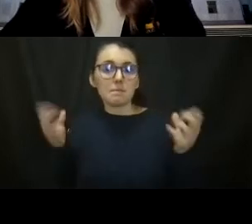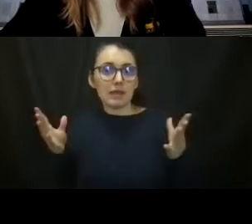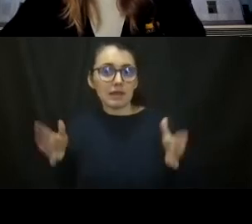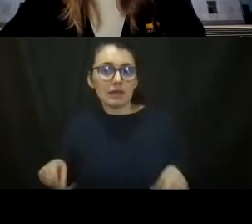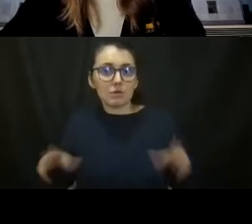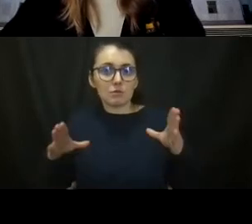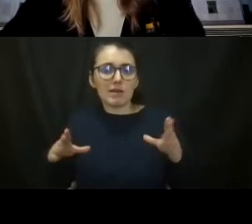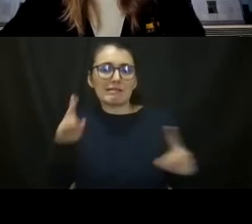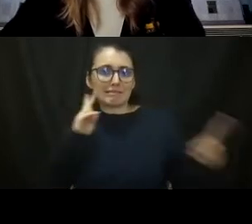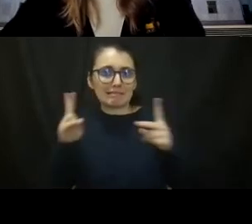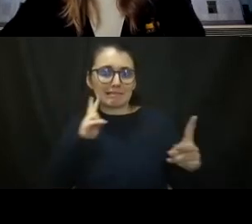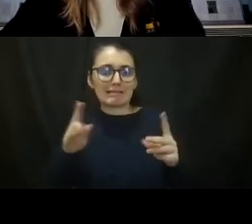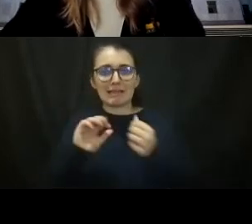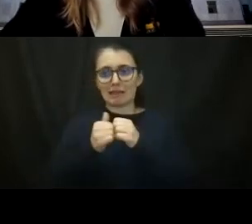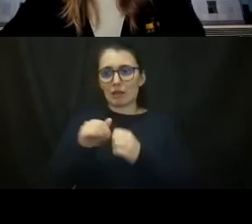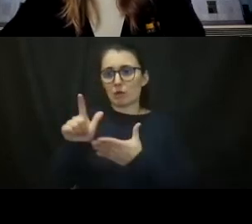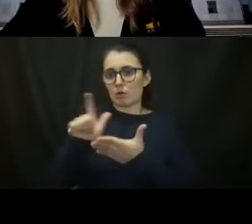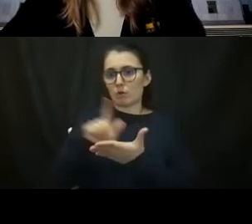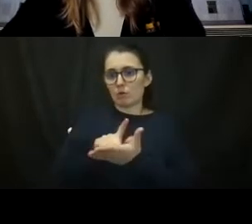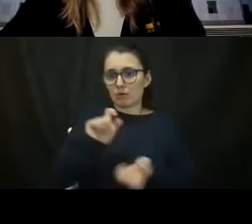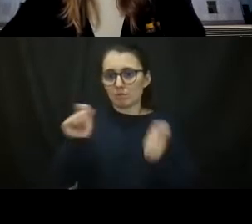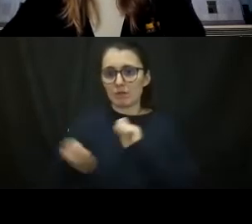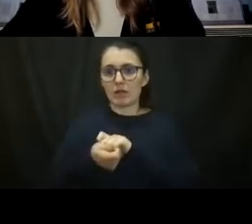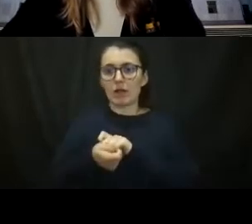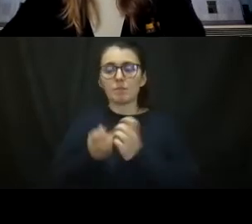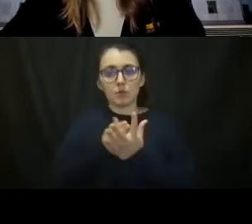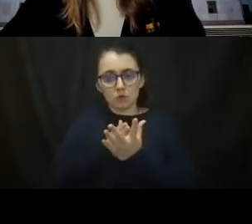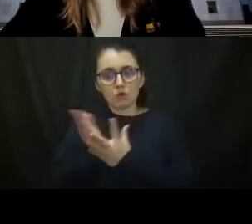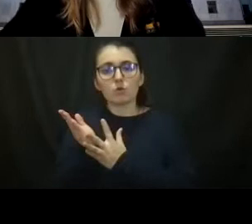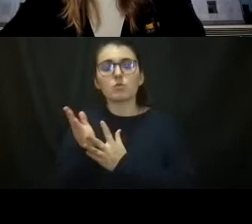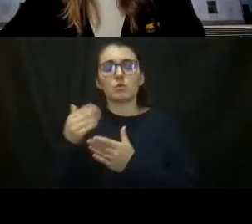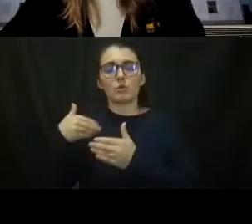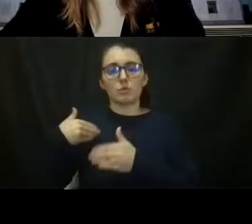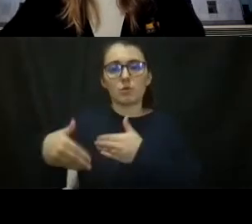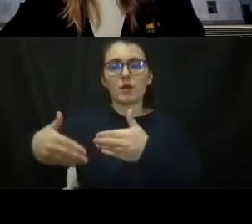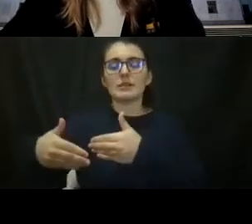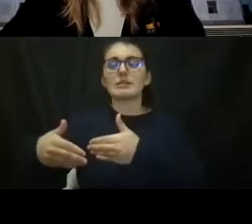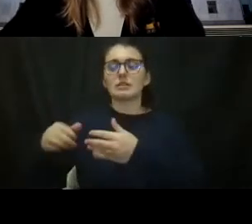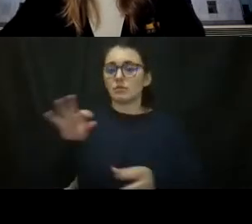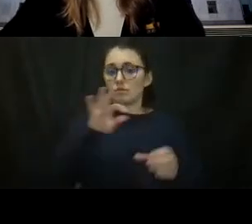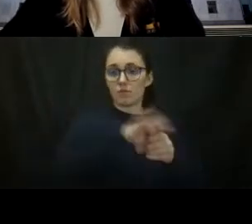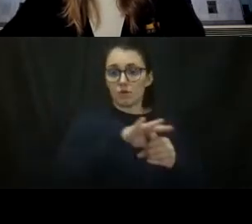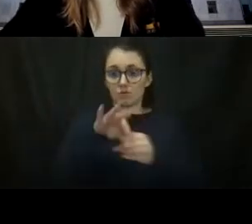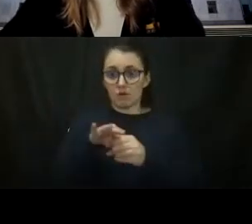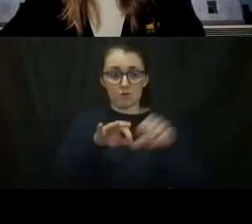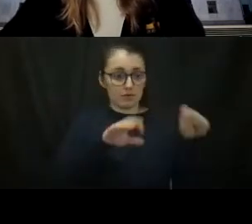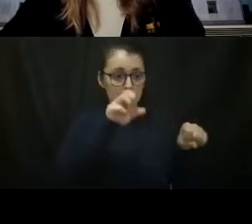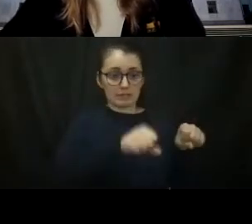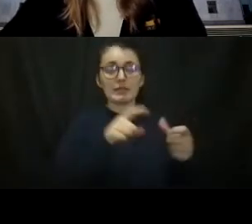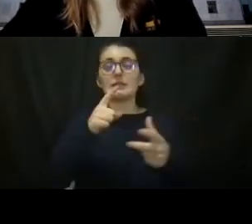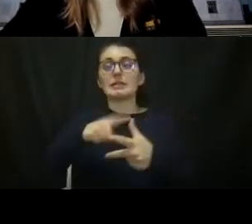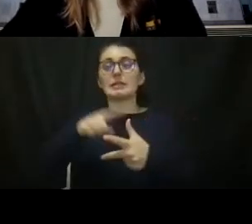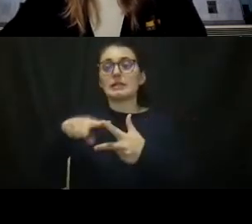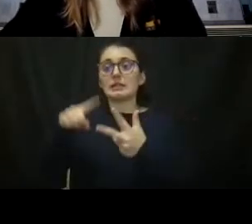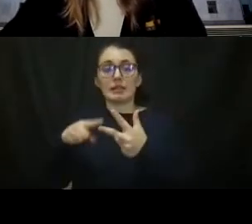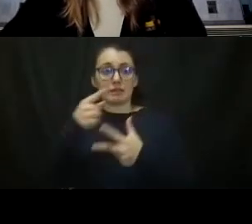pan out, but the main thing to know is that it goes through that process where it gets voted on in both chambers, and then it gets signed into law here. It can